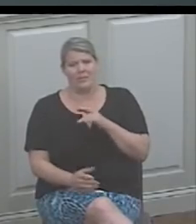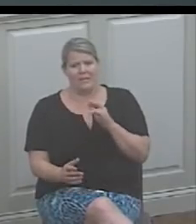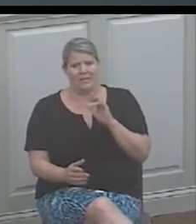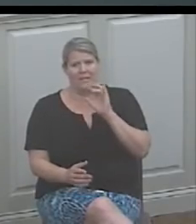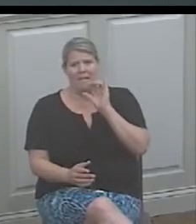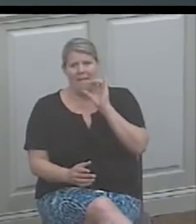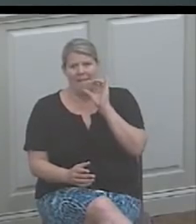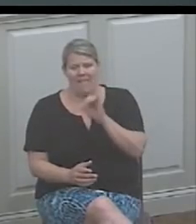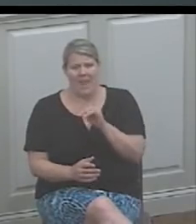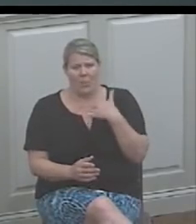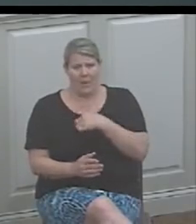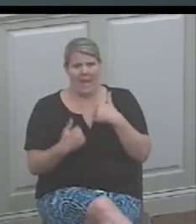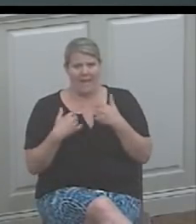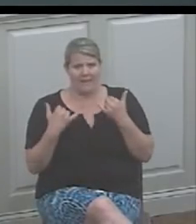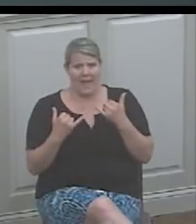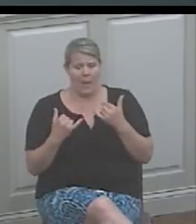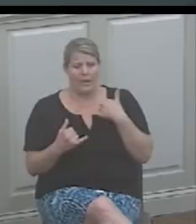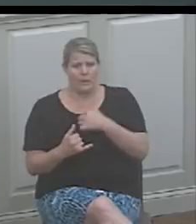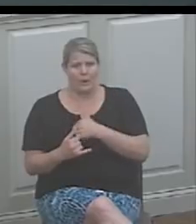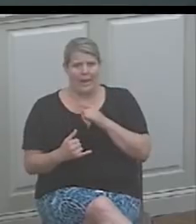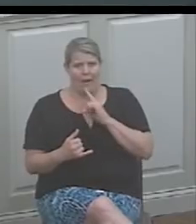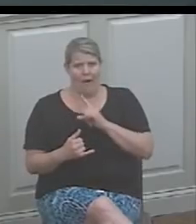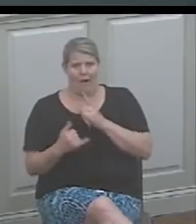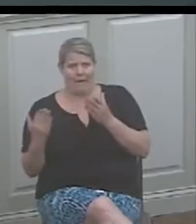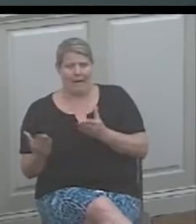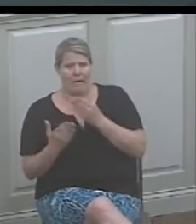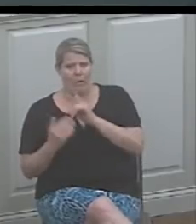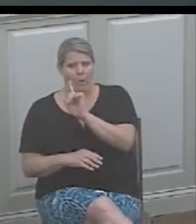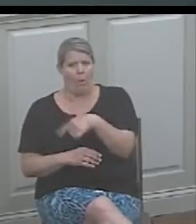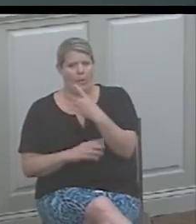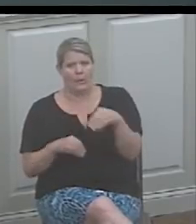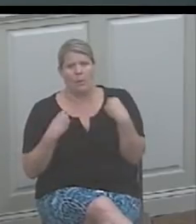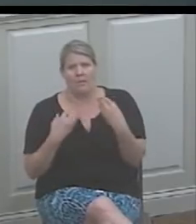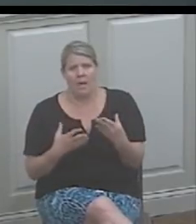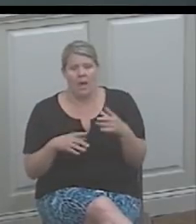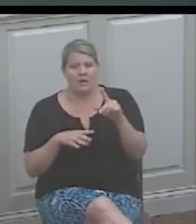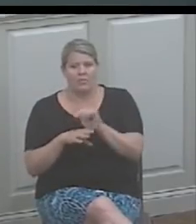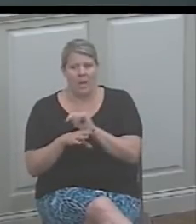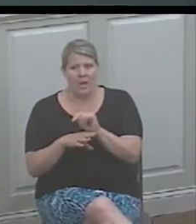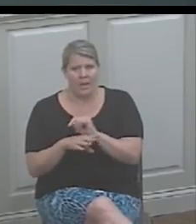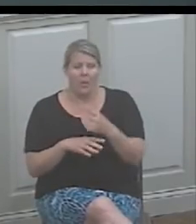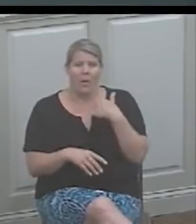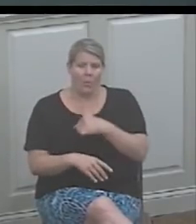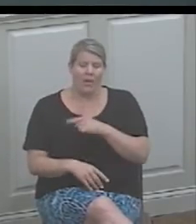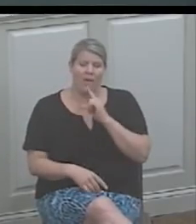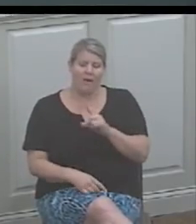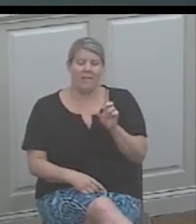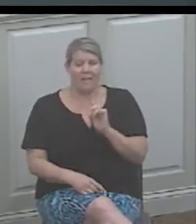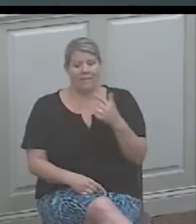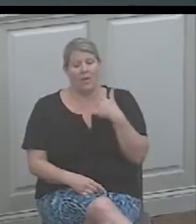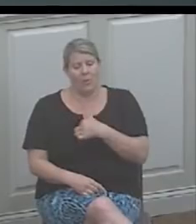officers. And quite honestly, we're better than that. We are Danville, and we are better than